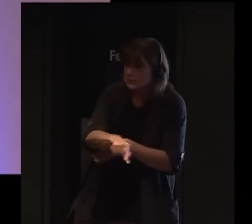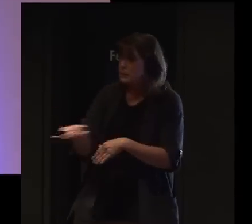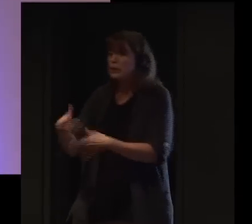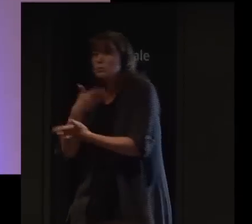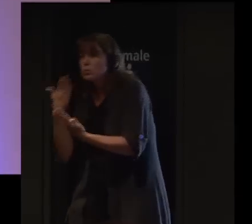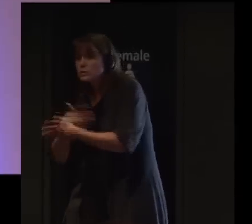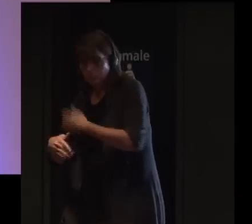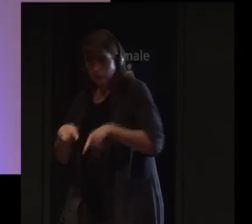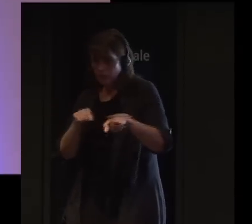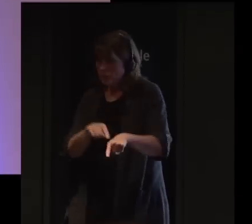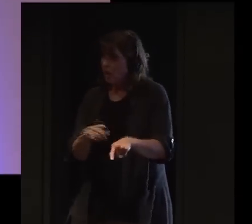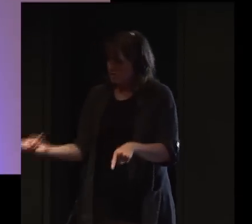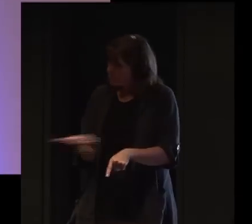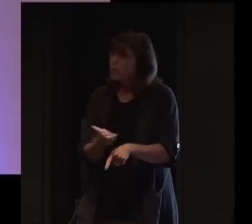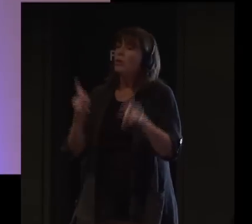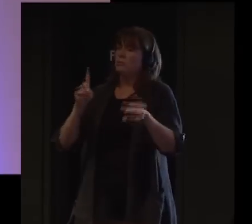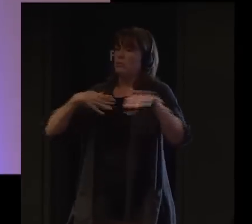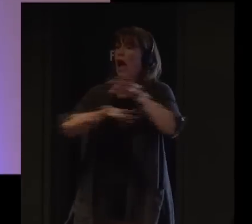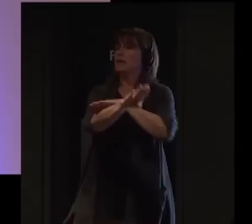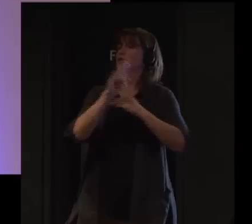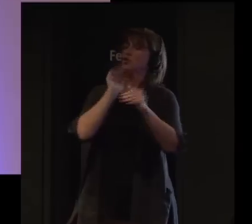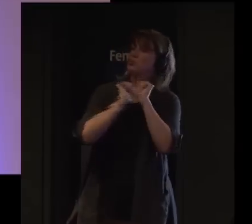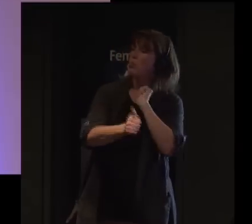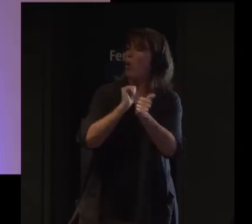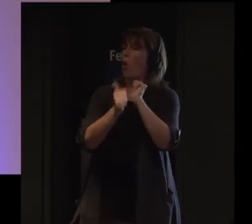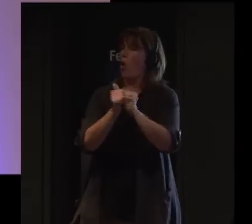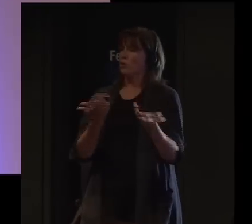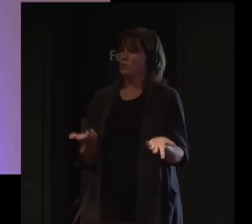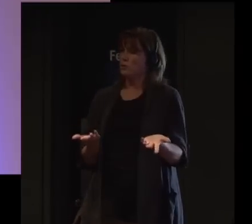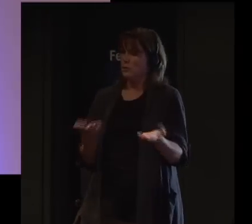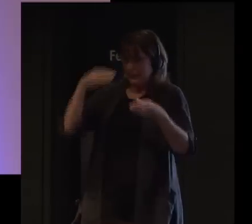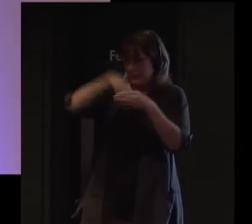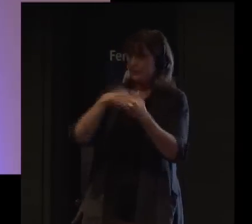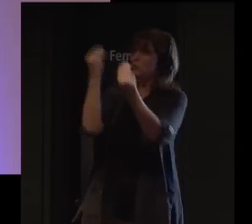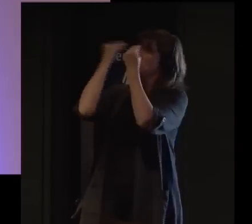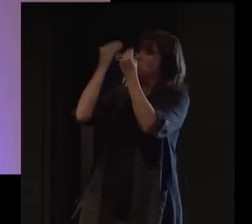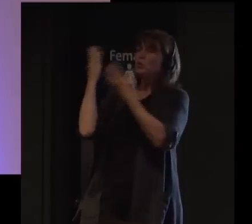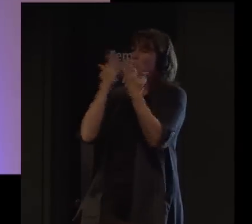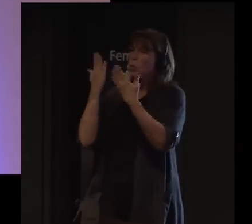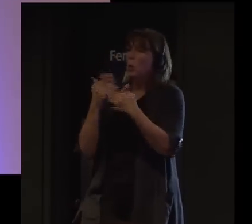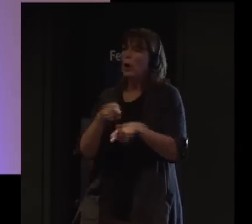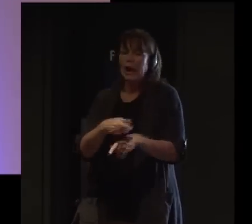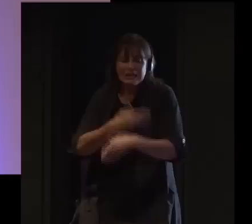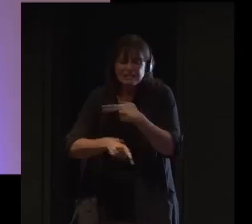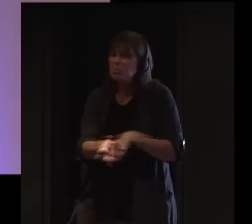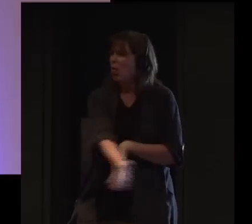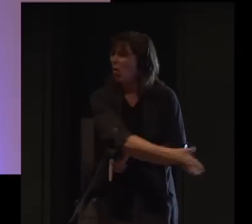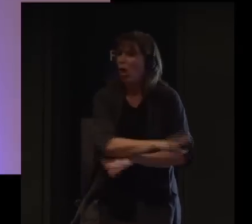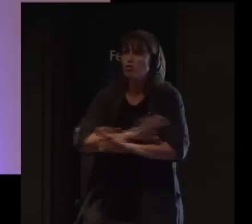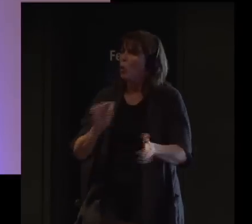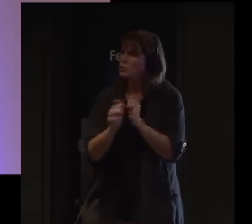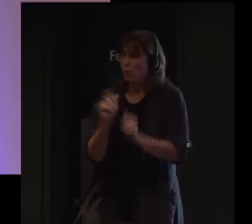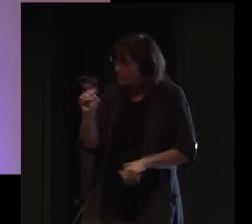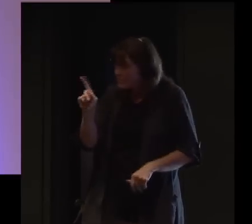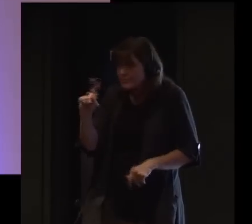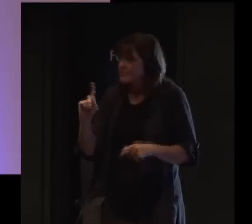have access to sports and culture as part of the curricula. So I'm not going to enter into the detail,